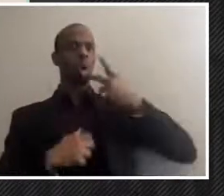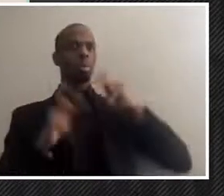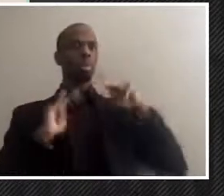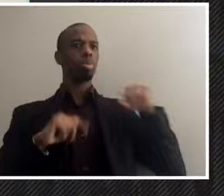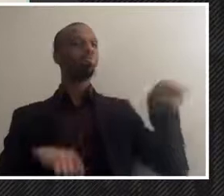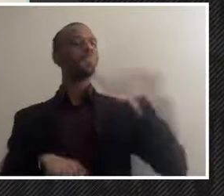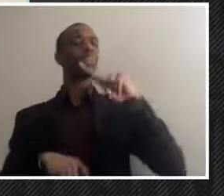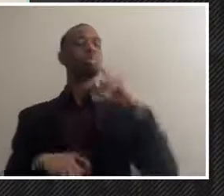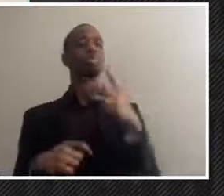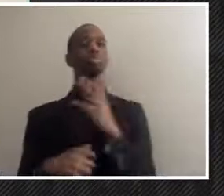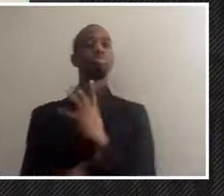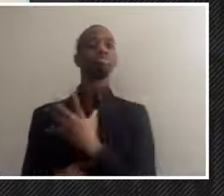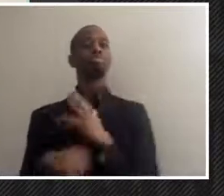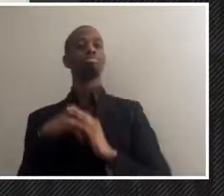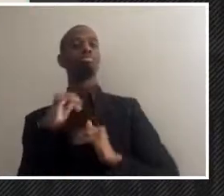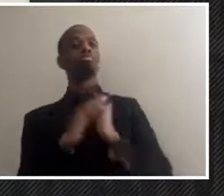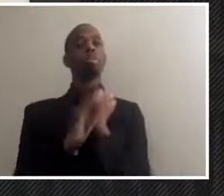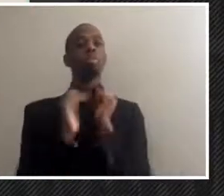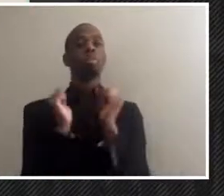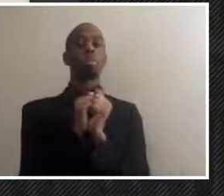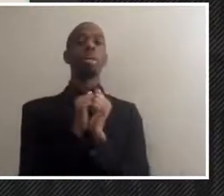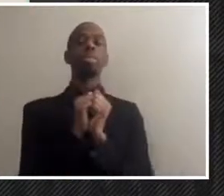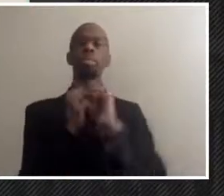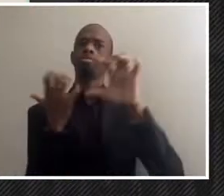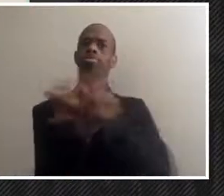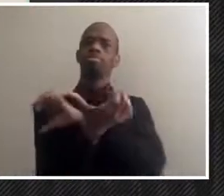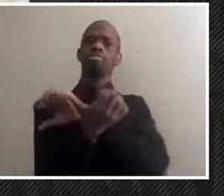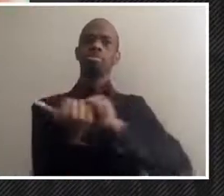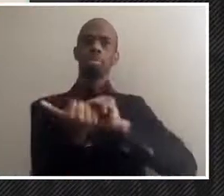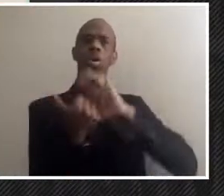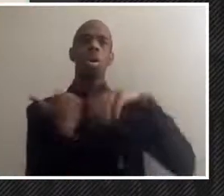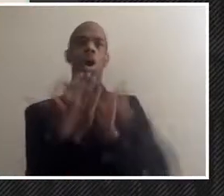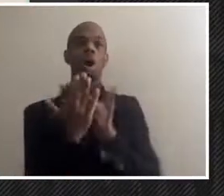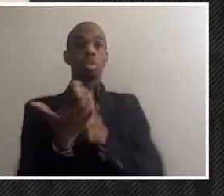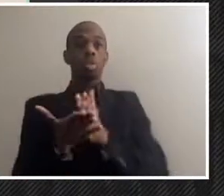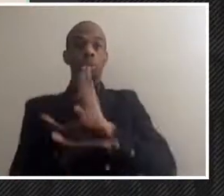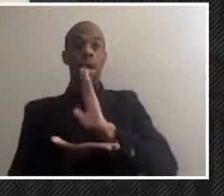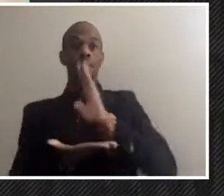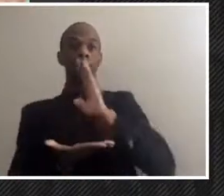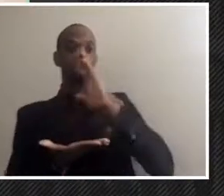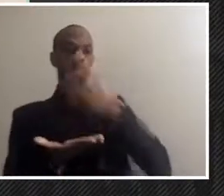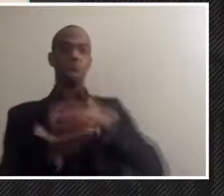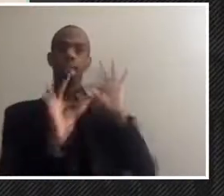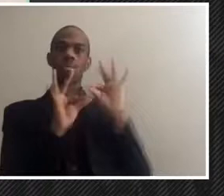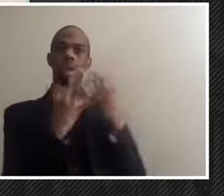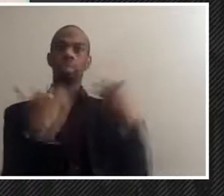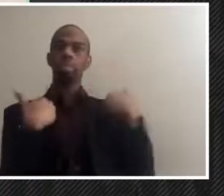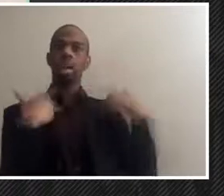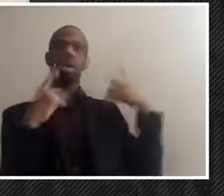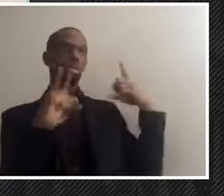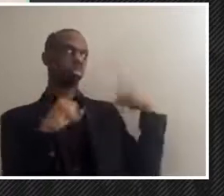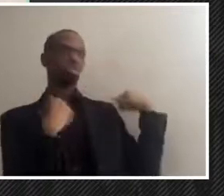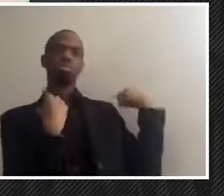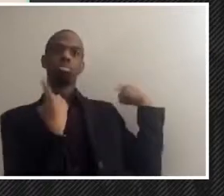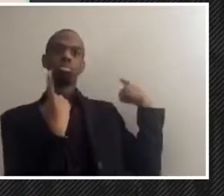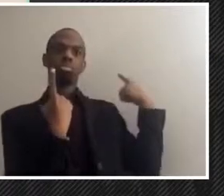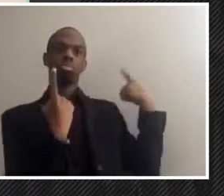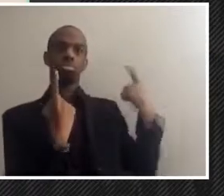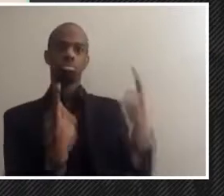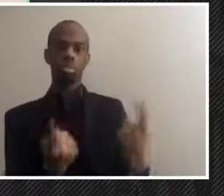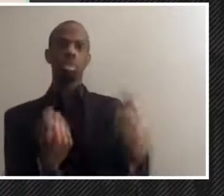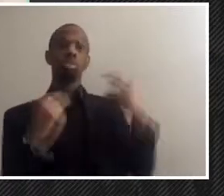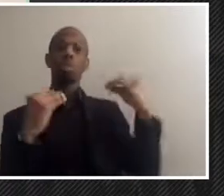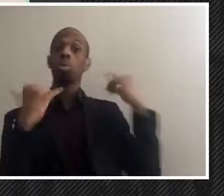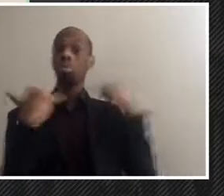grandparents had. But this is really the work of the allies to go get their folks, to have conversations at the Thanksgiving